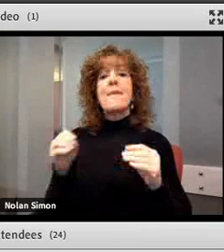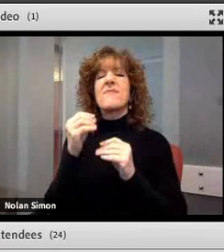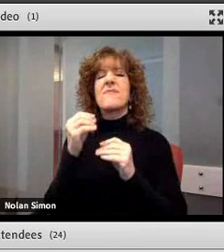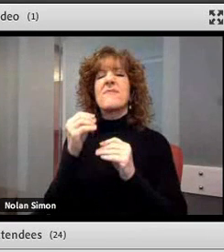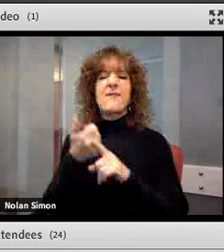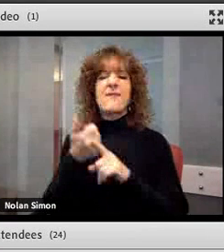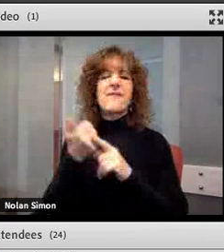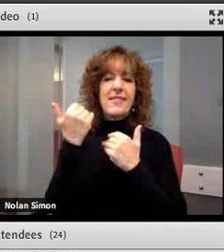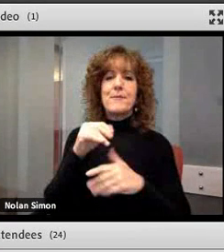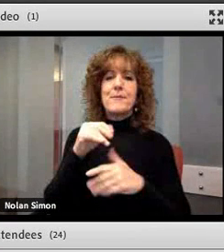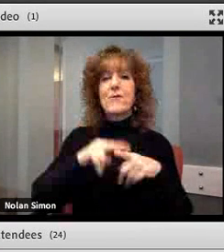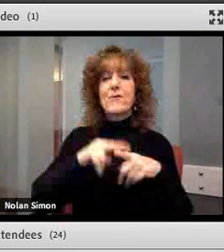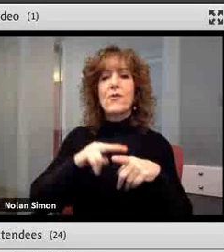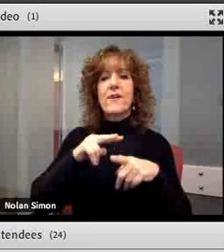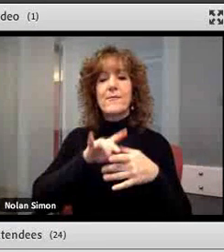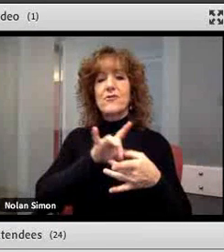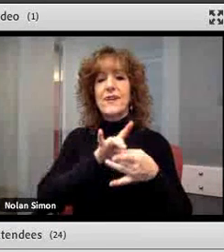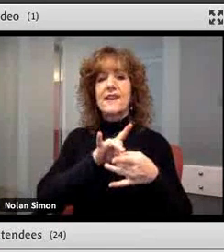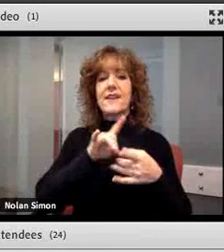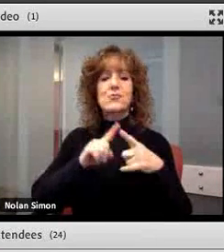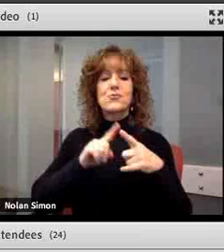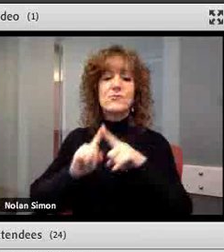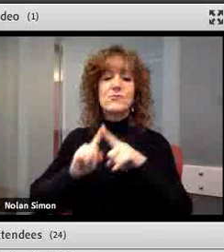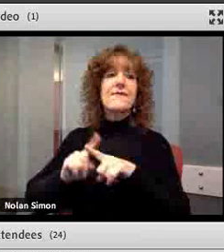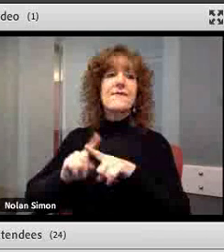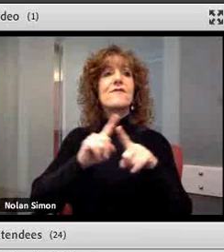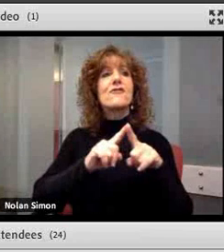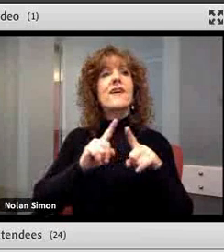limited vocabulary that's just related to the different